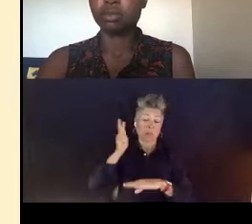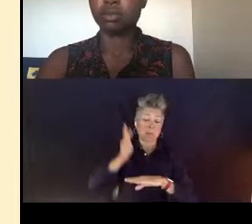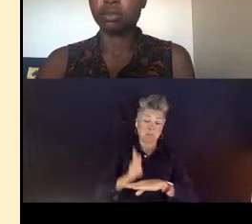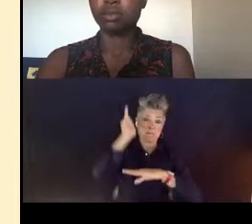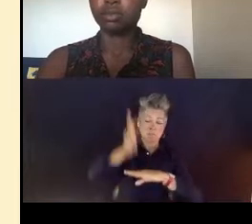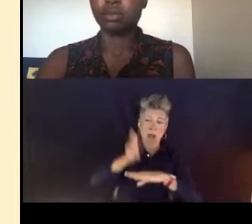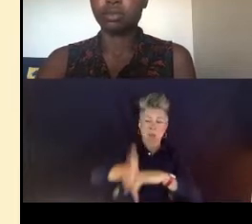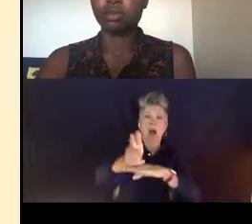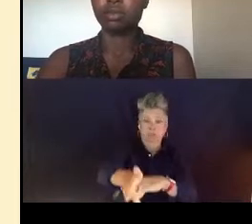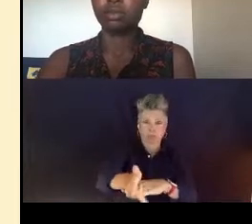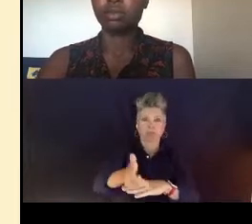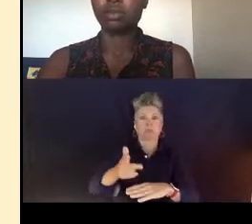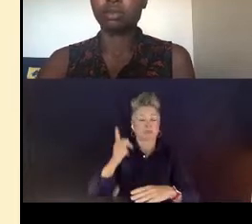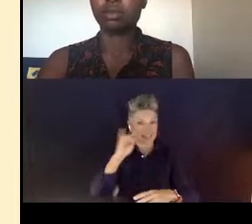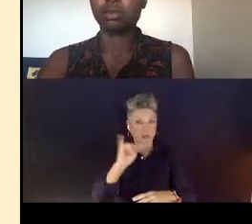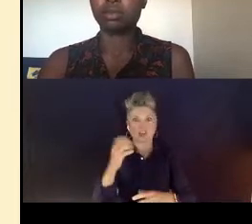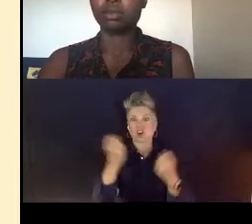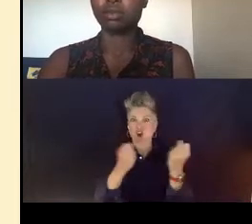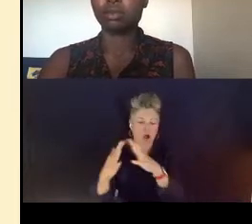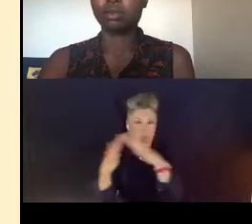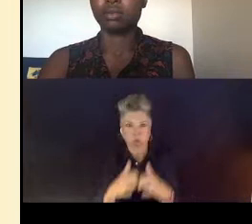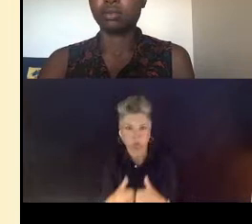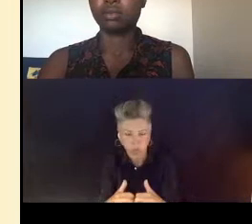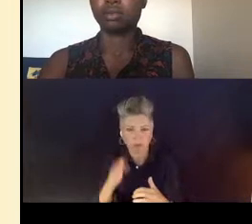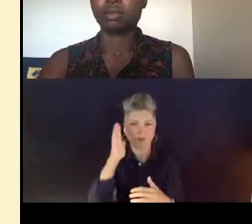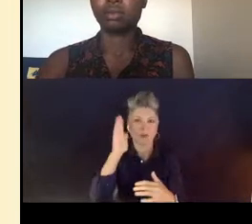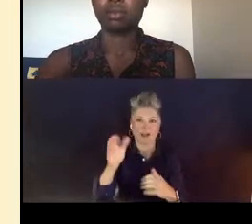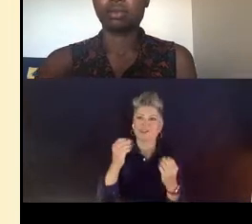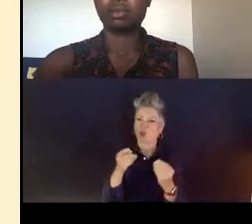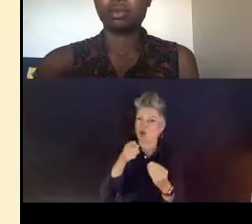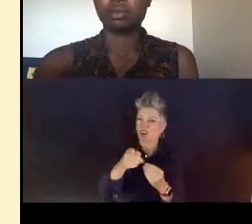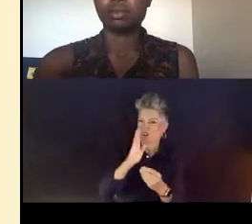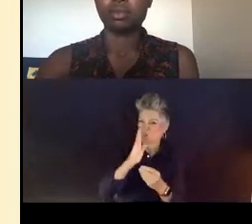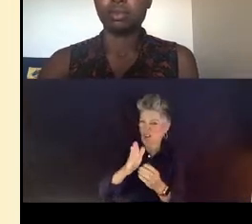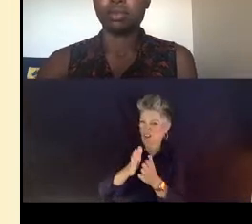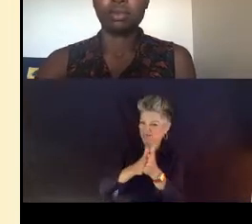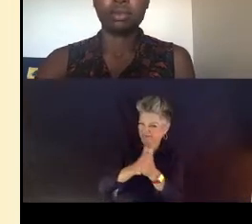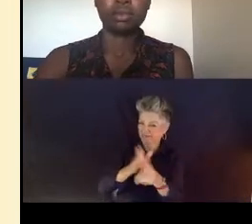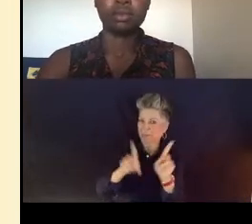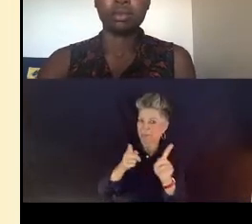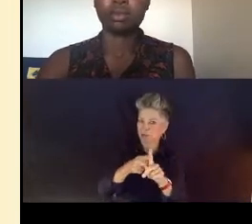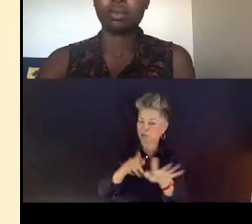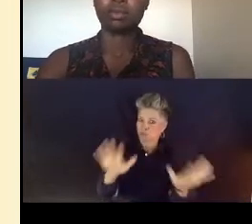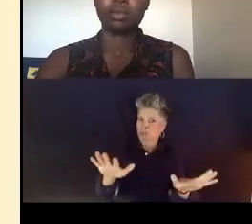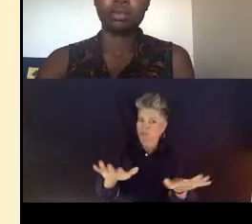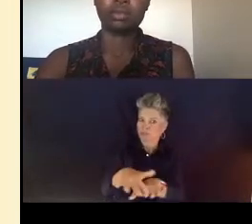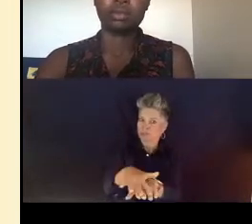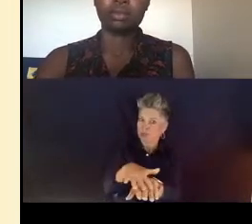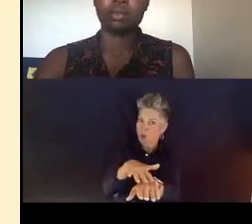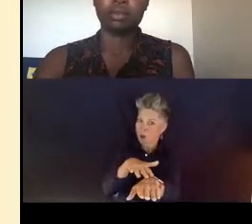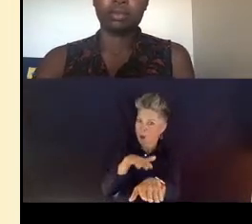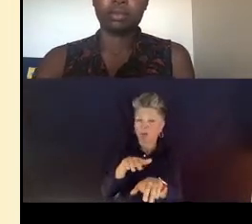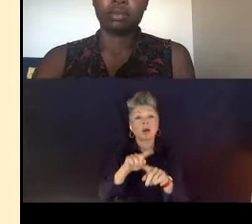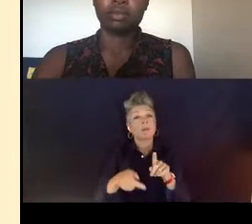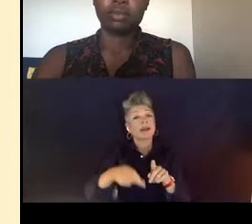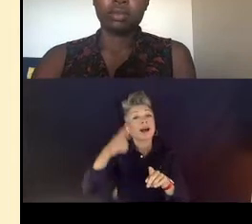fall apart. So that's always a good way to slow down traffic. But the high visibility crosswalks have